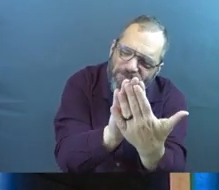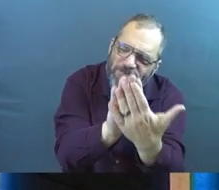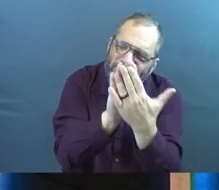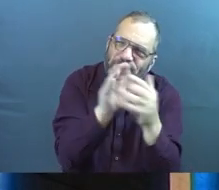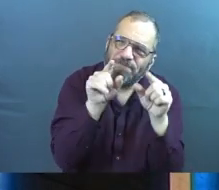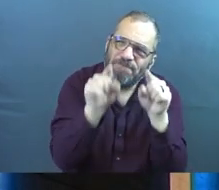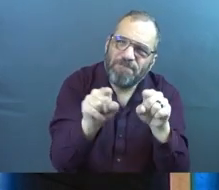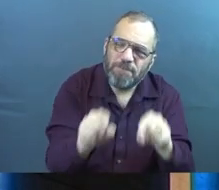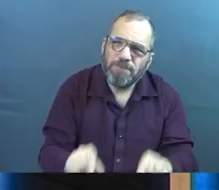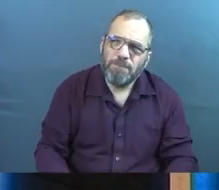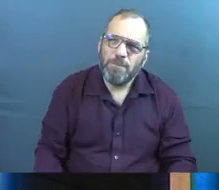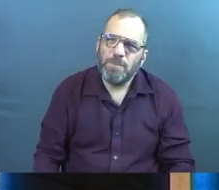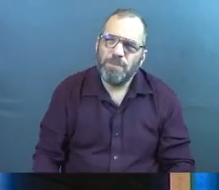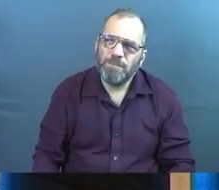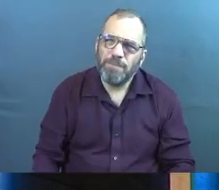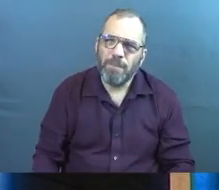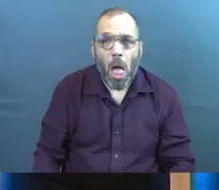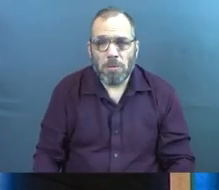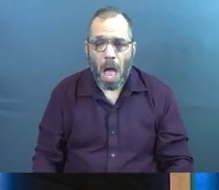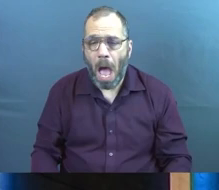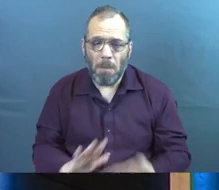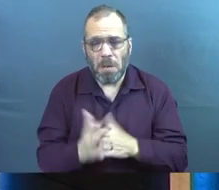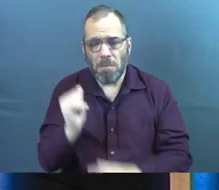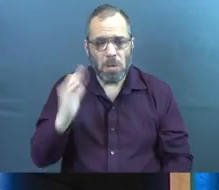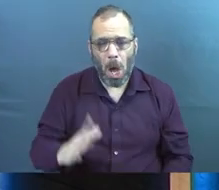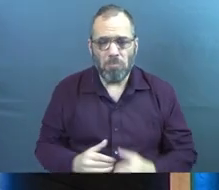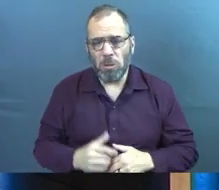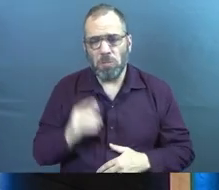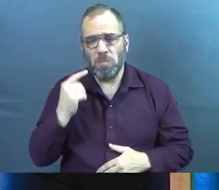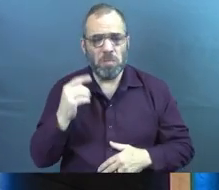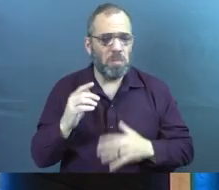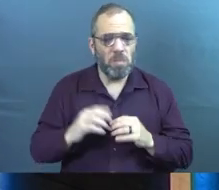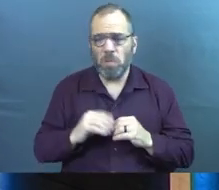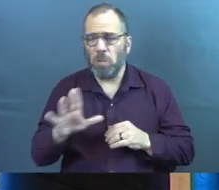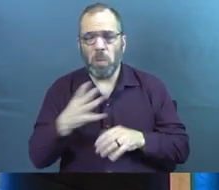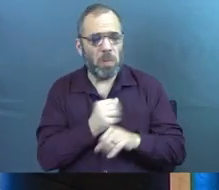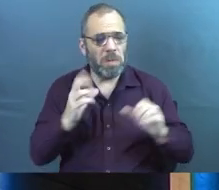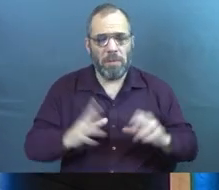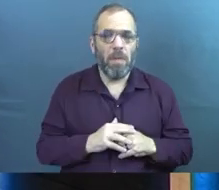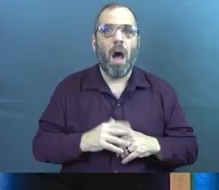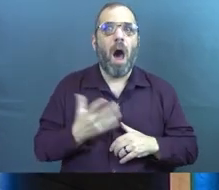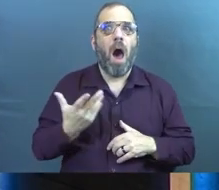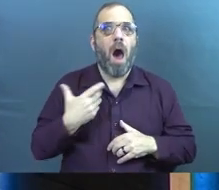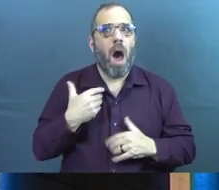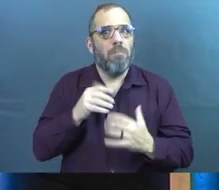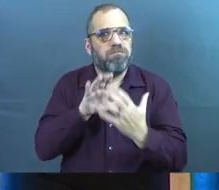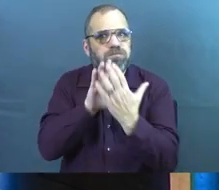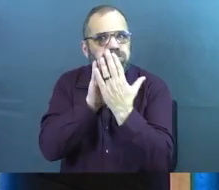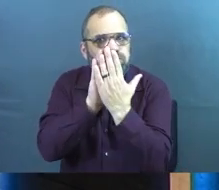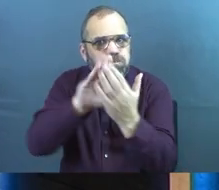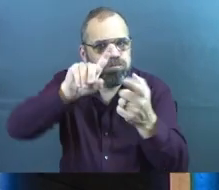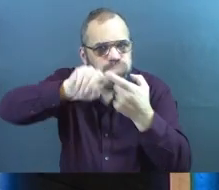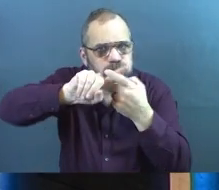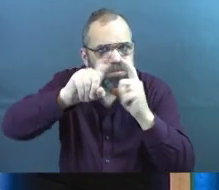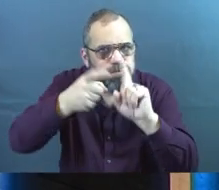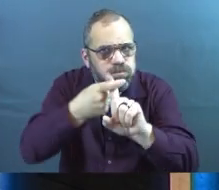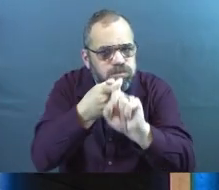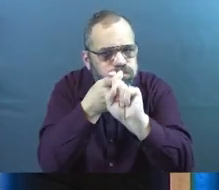you. He didn't want to just be your God. He didn't want to just be your Savior. He wants to be your friend.